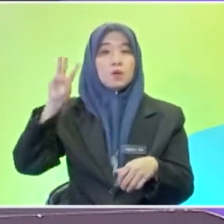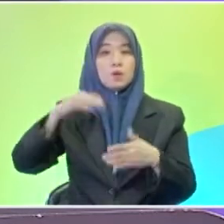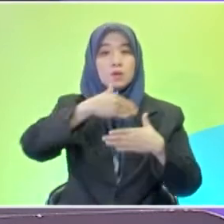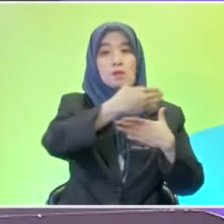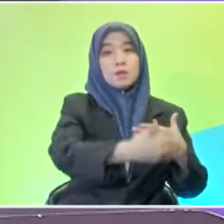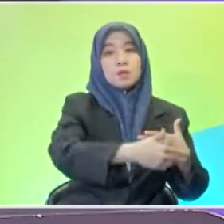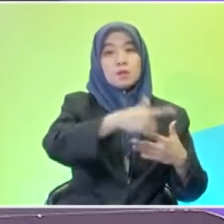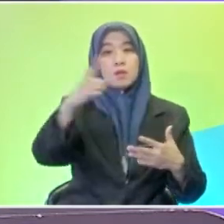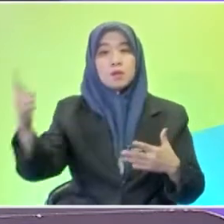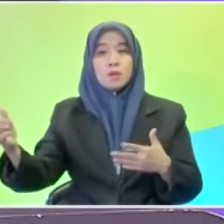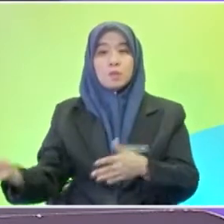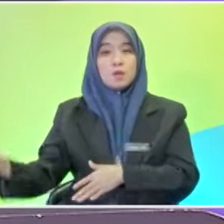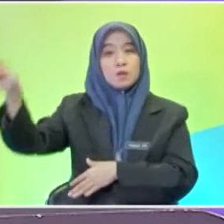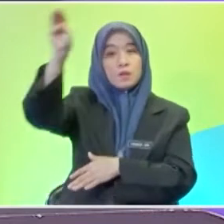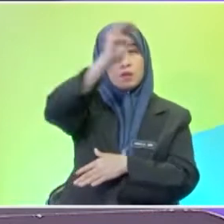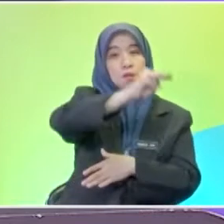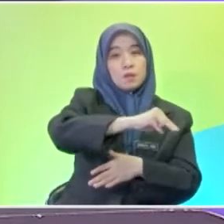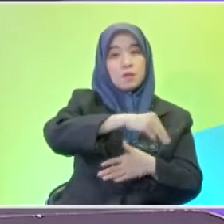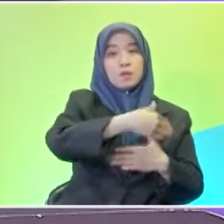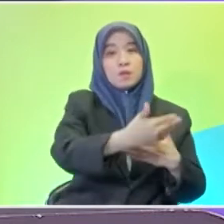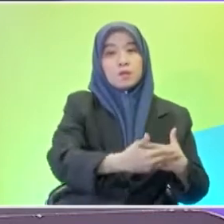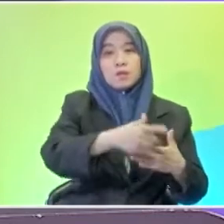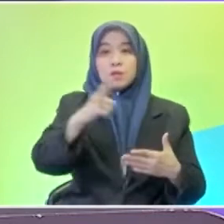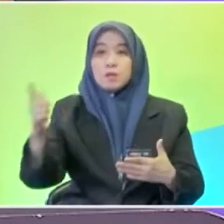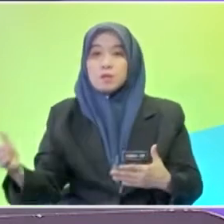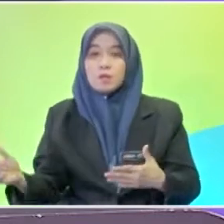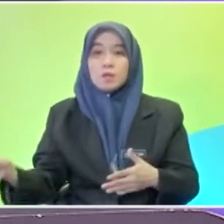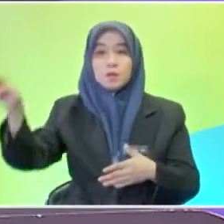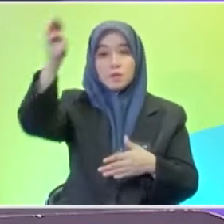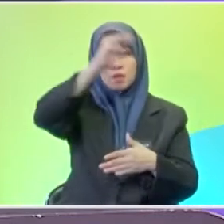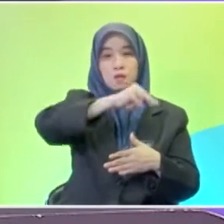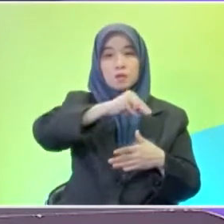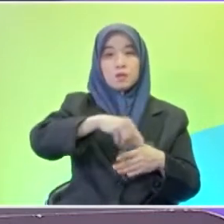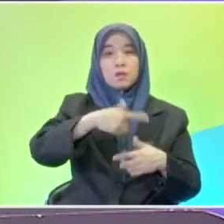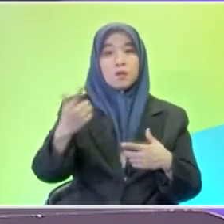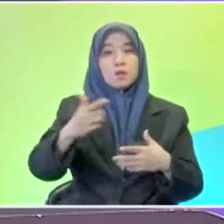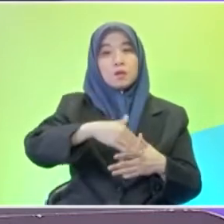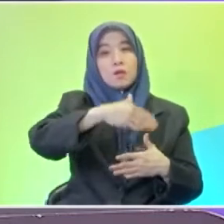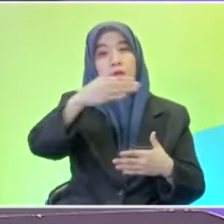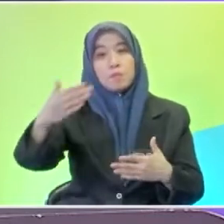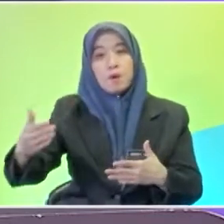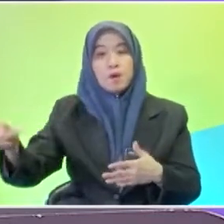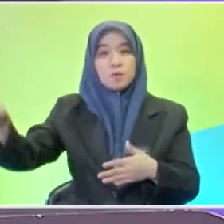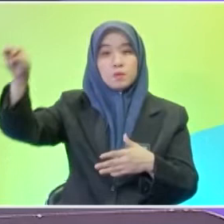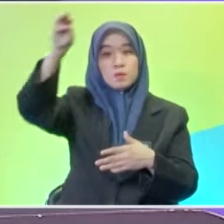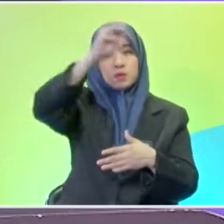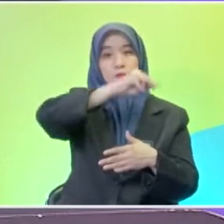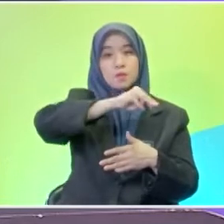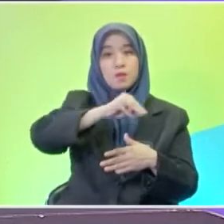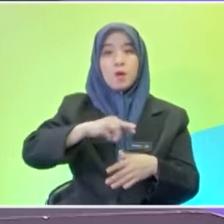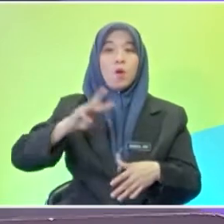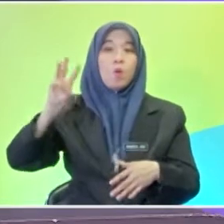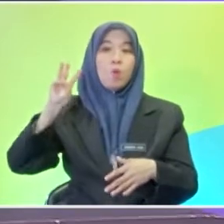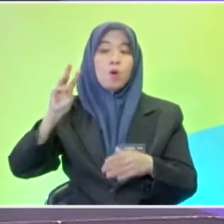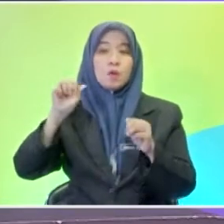side of the mountain, the other side of the mountain, the other side of the mountain, was all